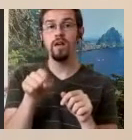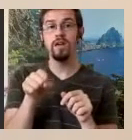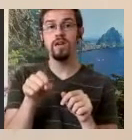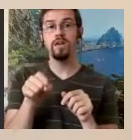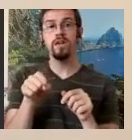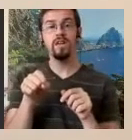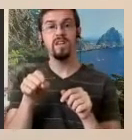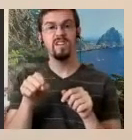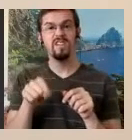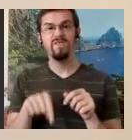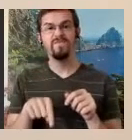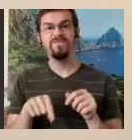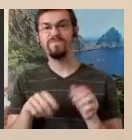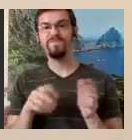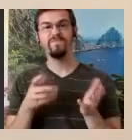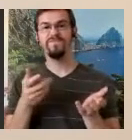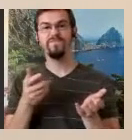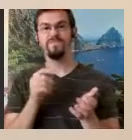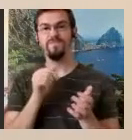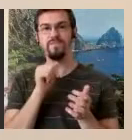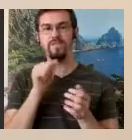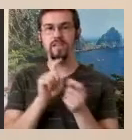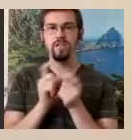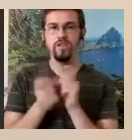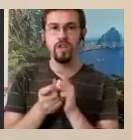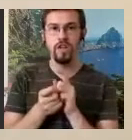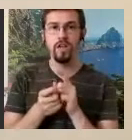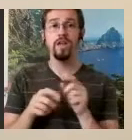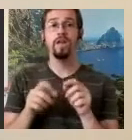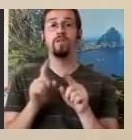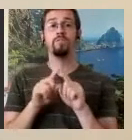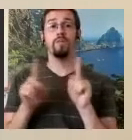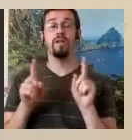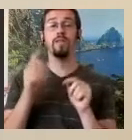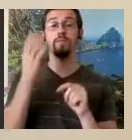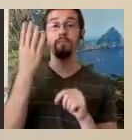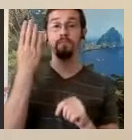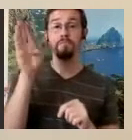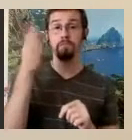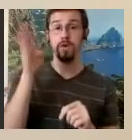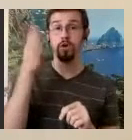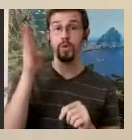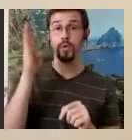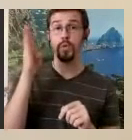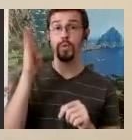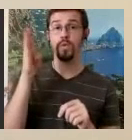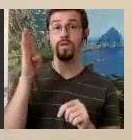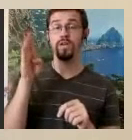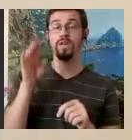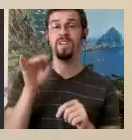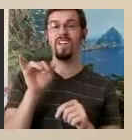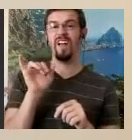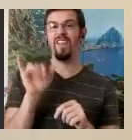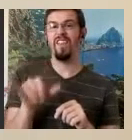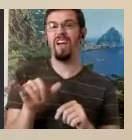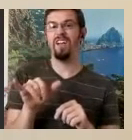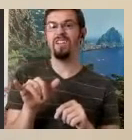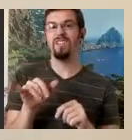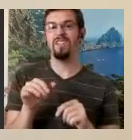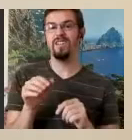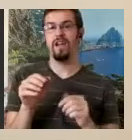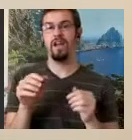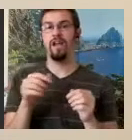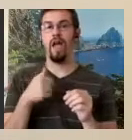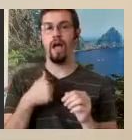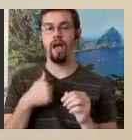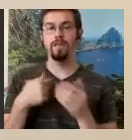year, and the ones in blue were active. So that's a whole list of this. So if everybody needs these stuff, I'll put them up on the website.